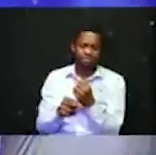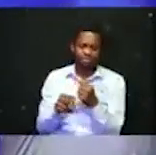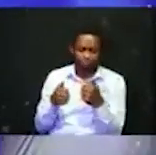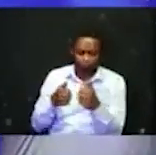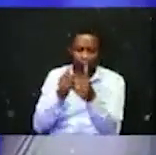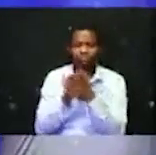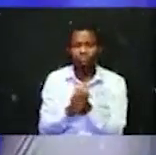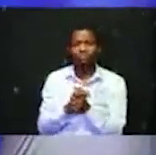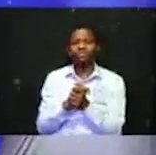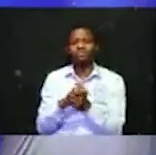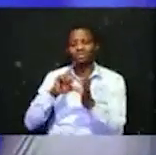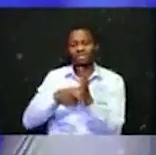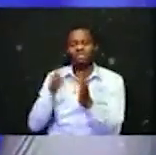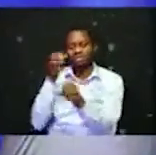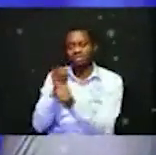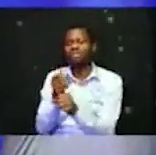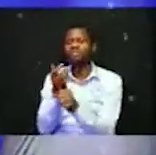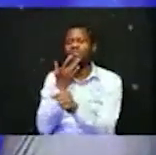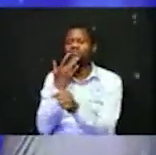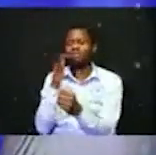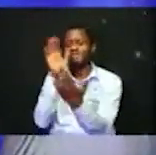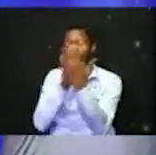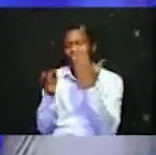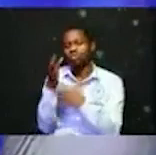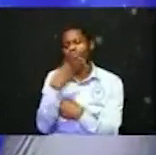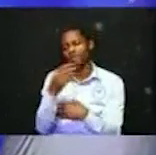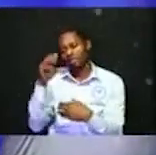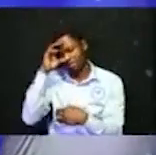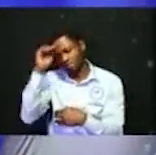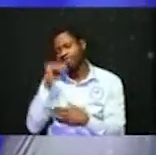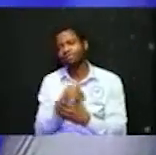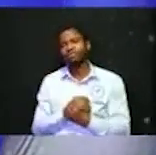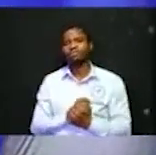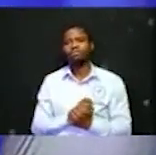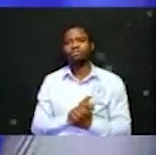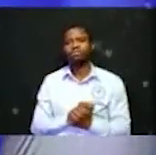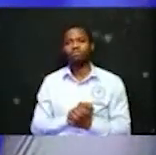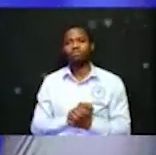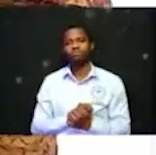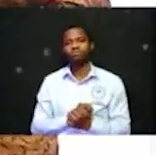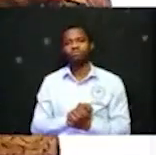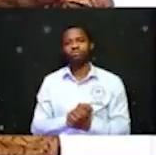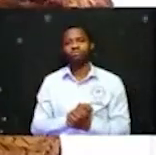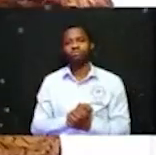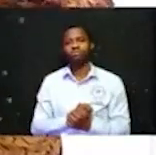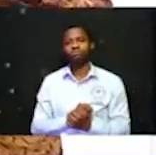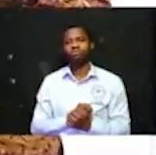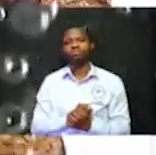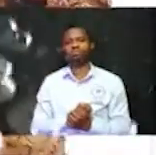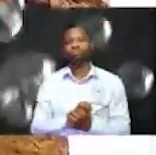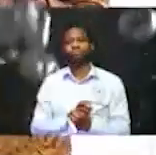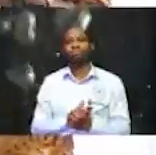God and men. Se ye ye ne chidi for dia ene ense se odo ene papa ye e free yakwene ene yakuma na yade ye mu